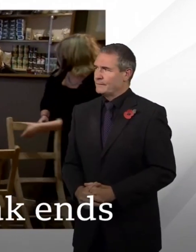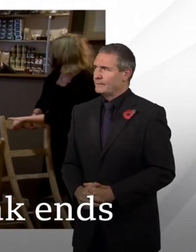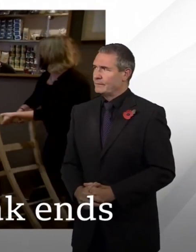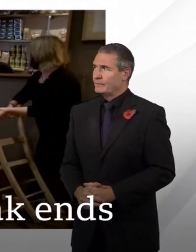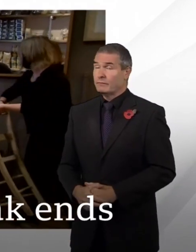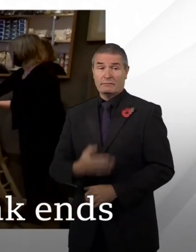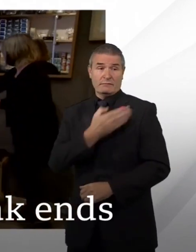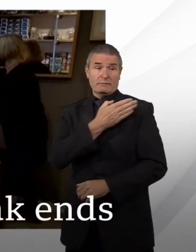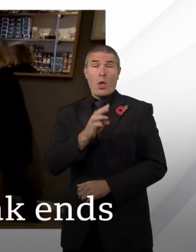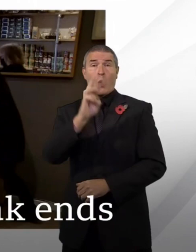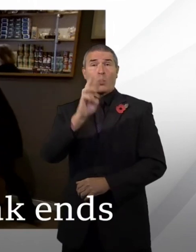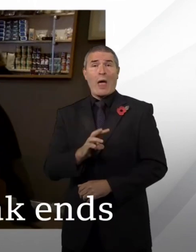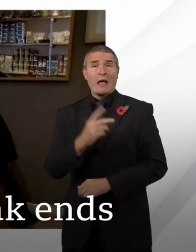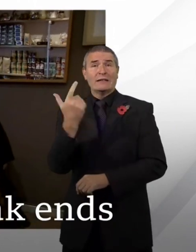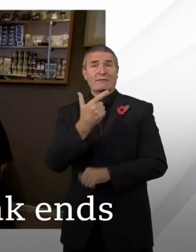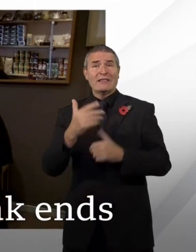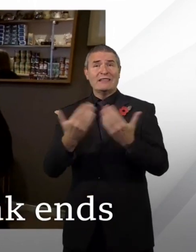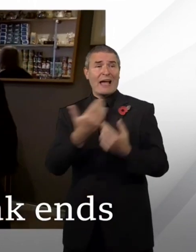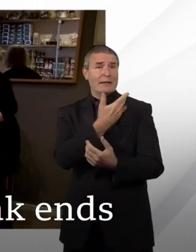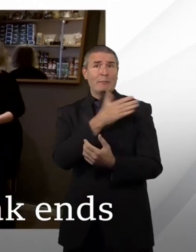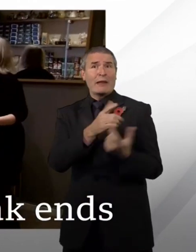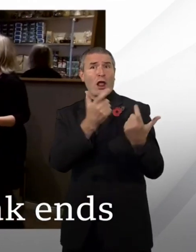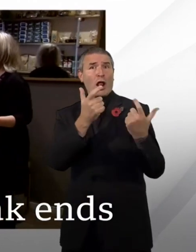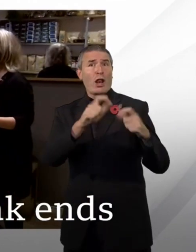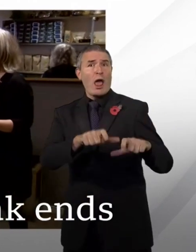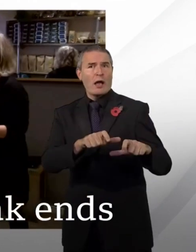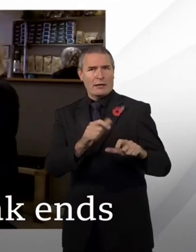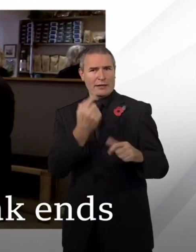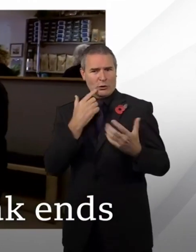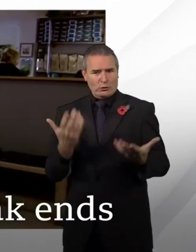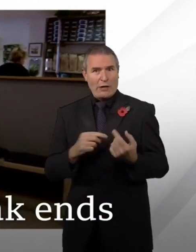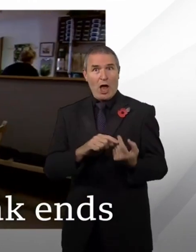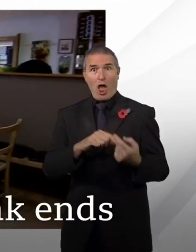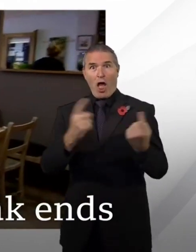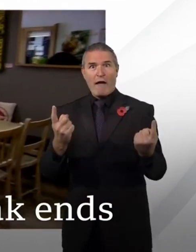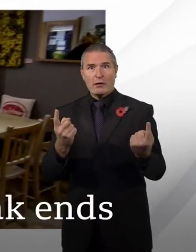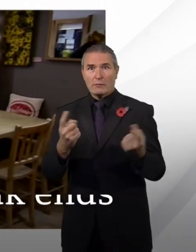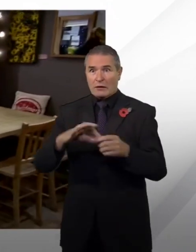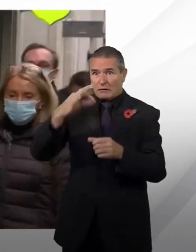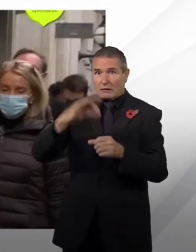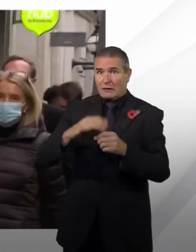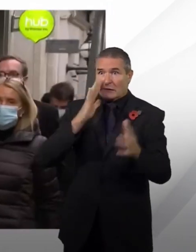-day lockdown comes to an end in Wales. It's too early to say if it's yet made any difference.